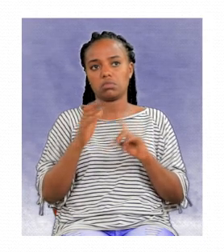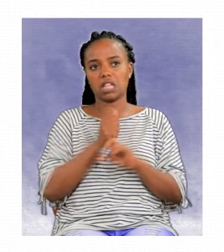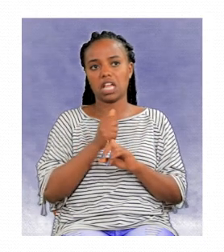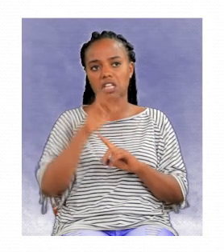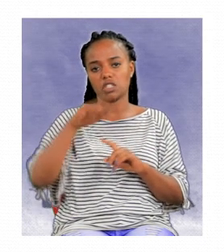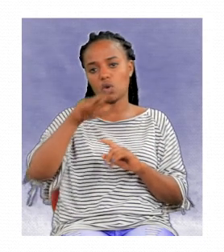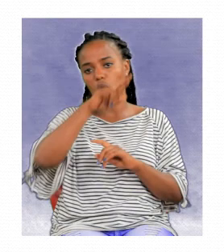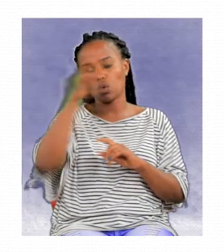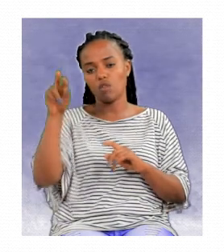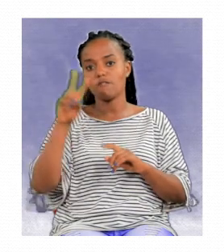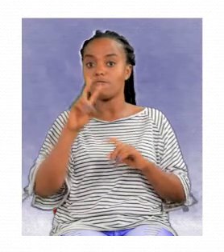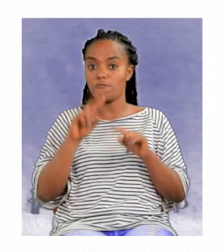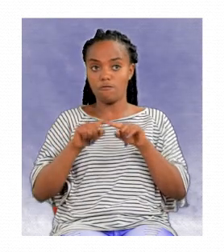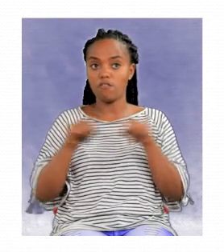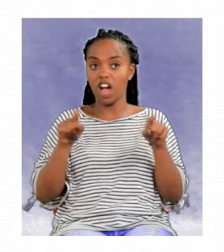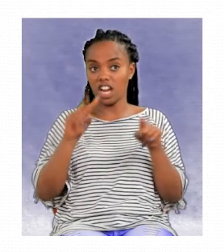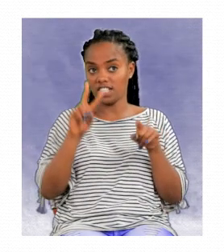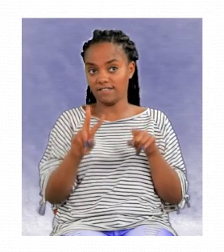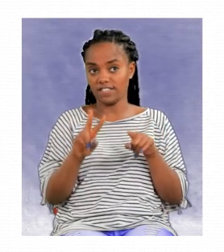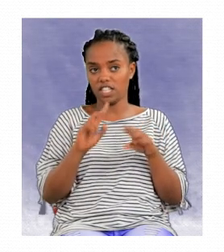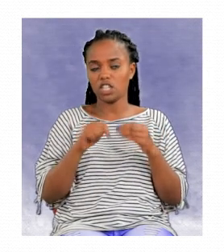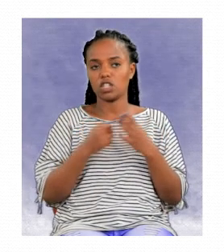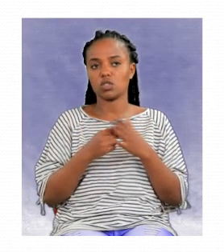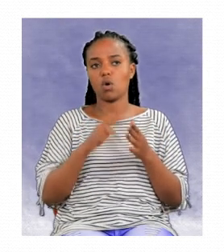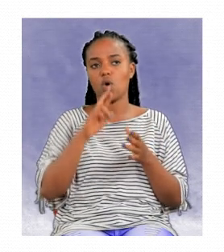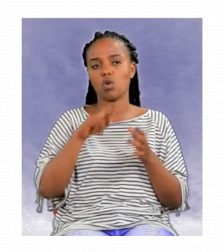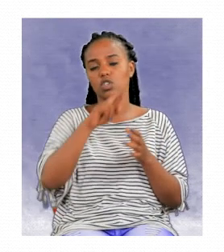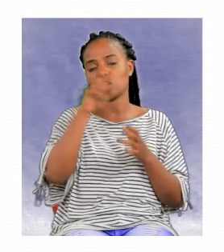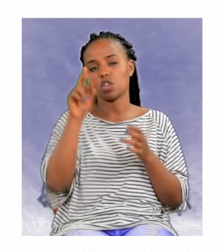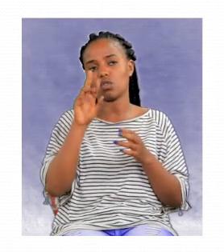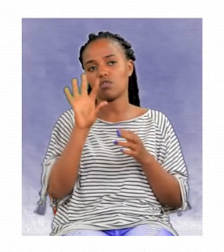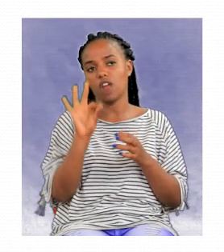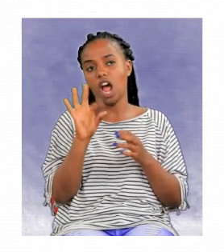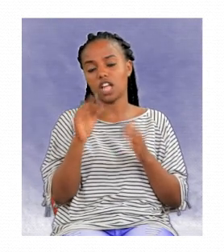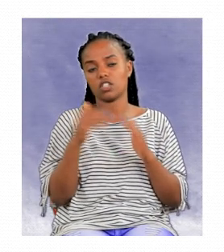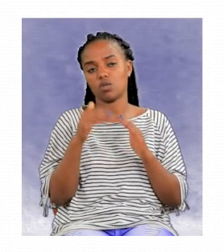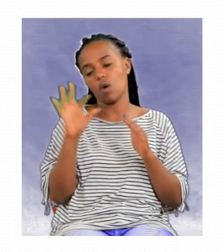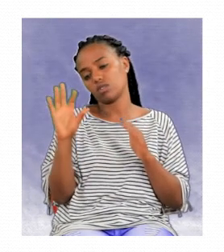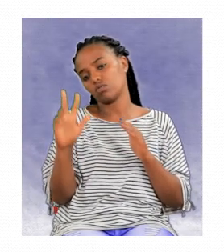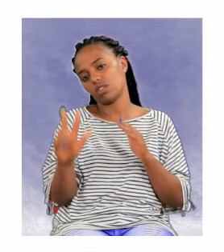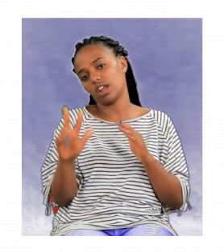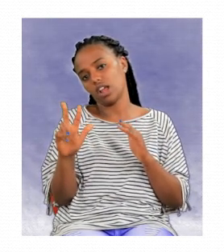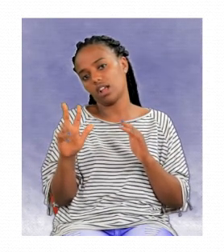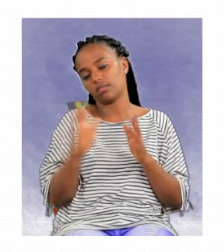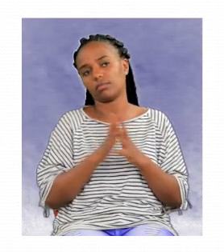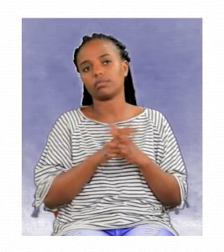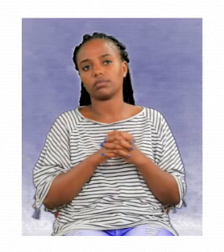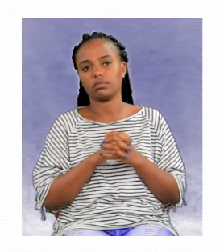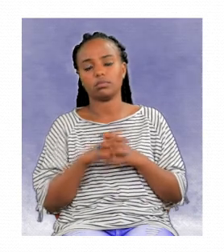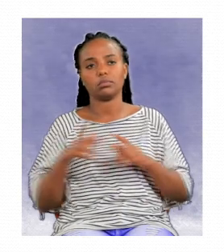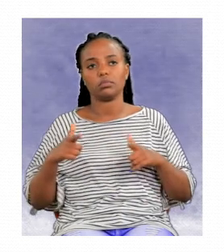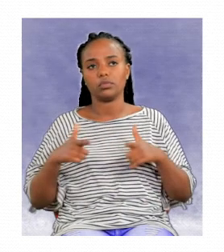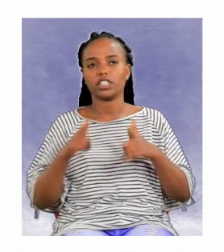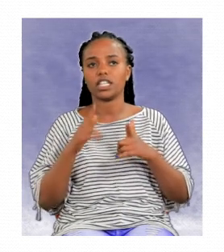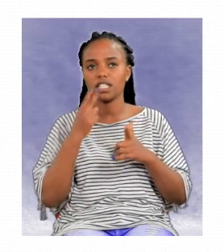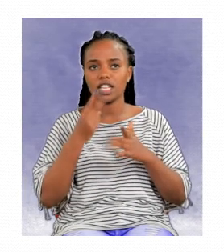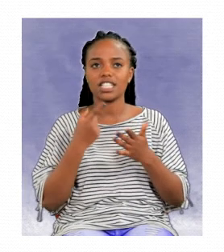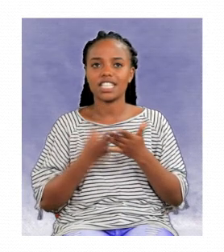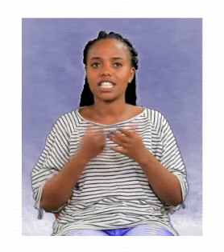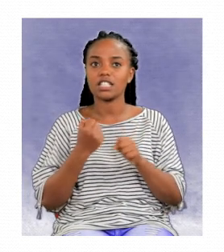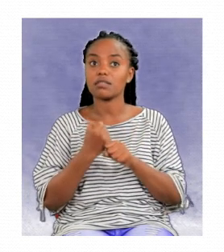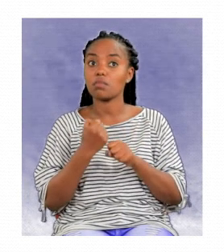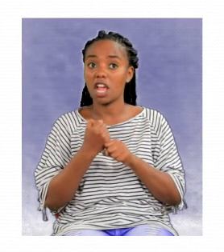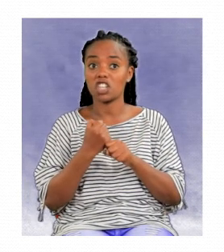So standard deviation is the square root of 9. It gives you 3. Let's see these measures